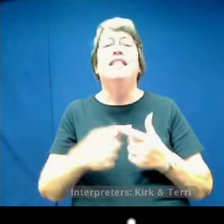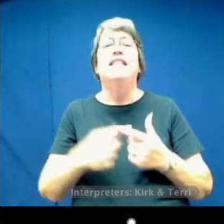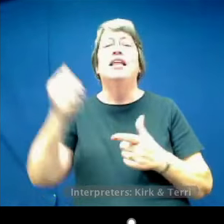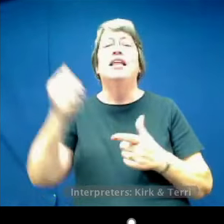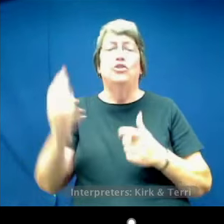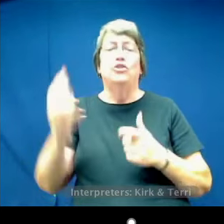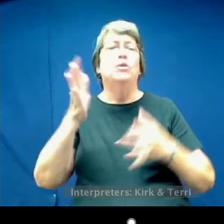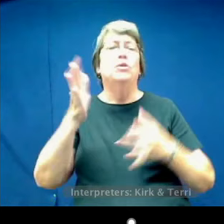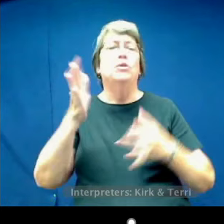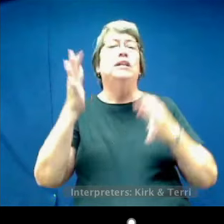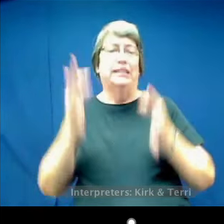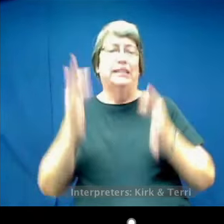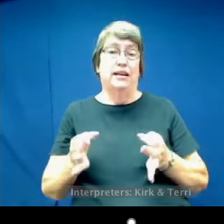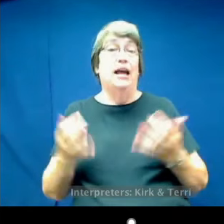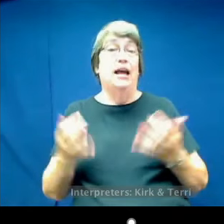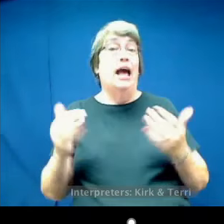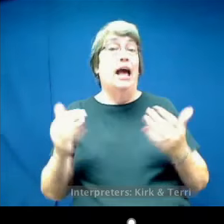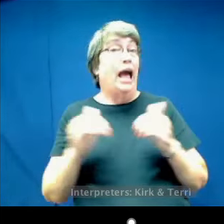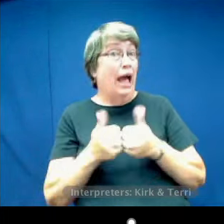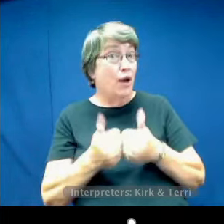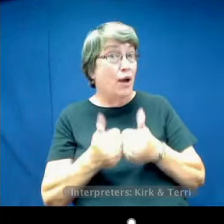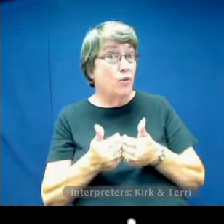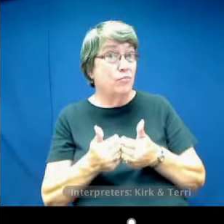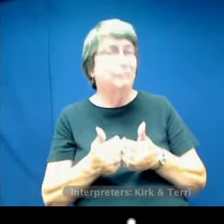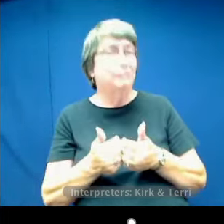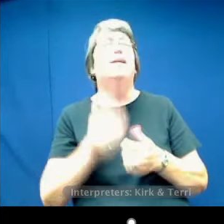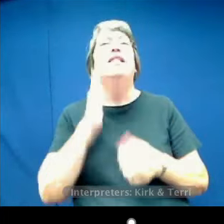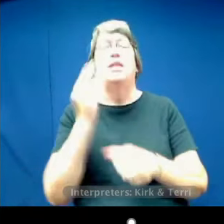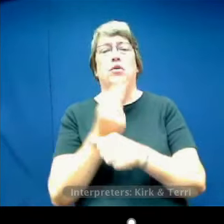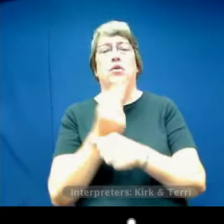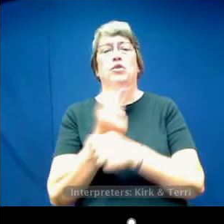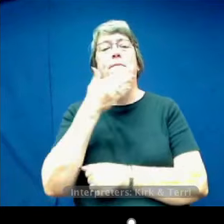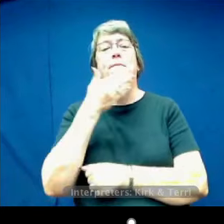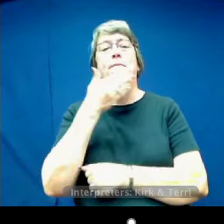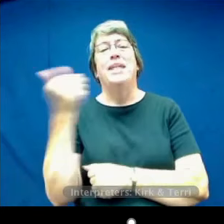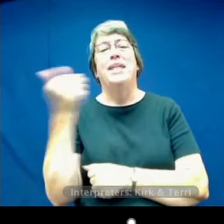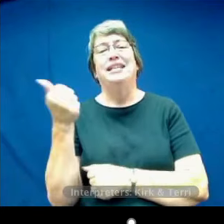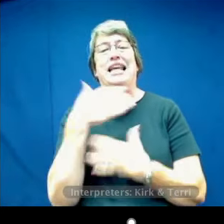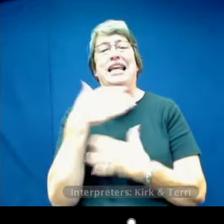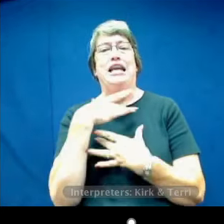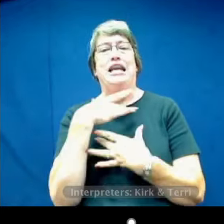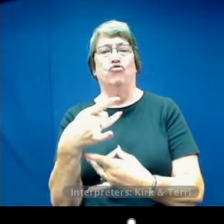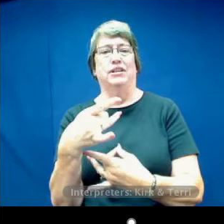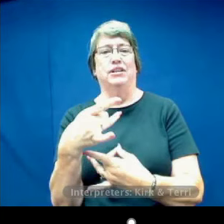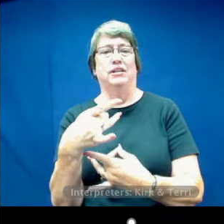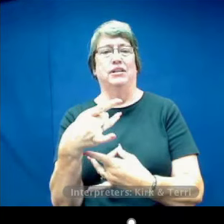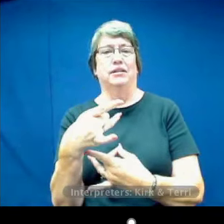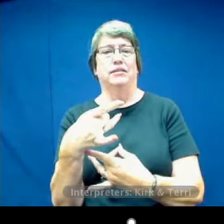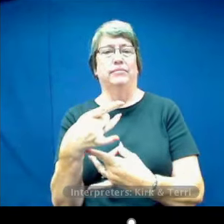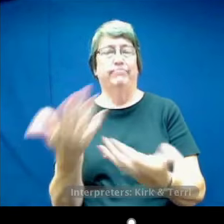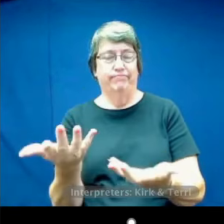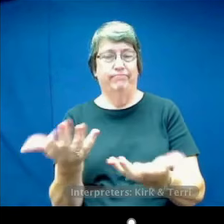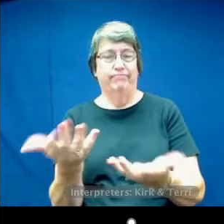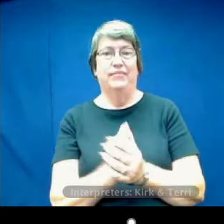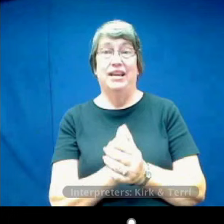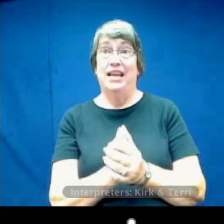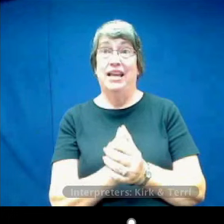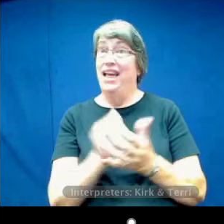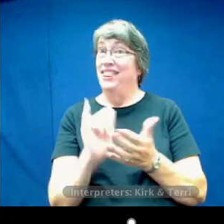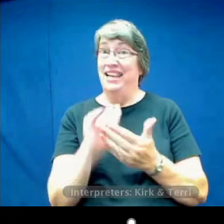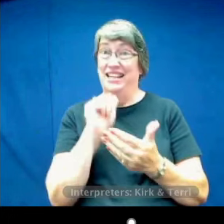the child standard. And determining where it's best for the child to live is no easy